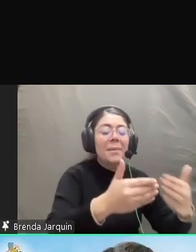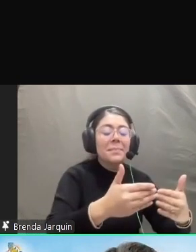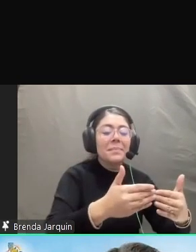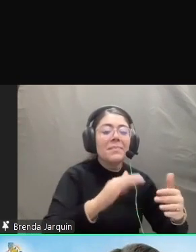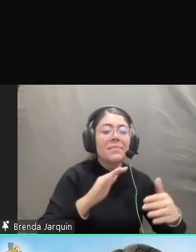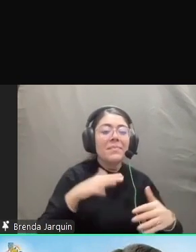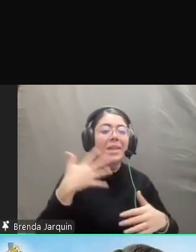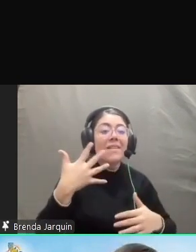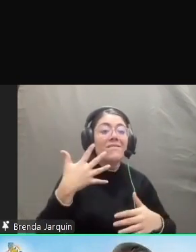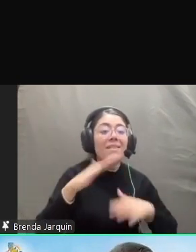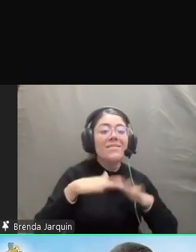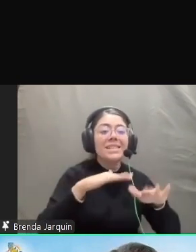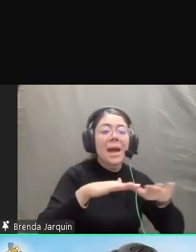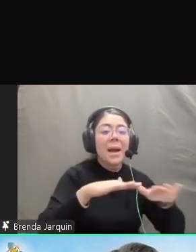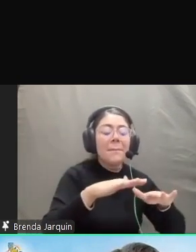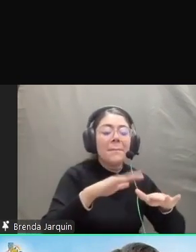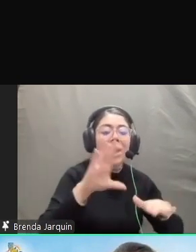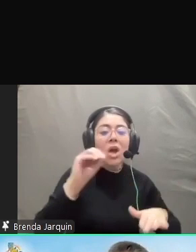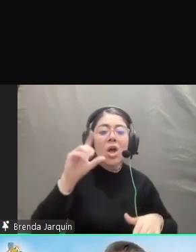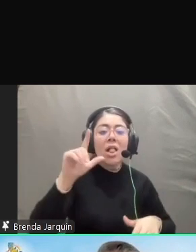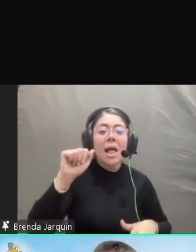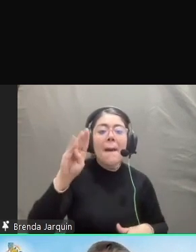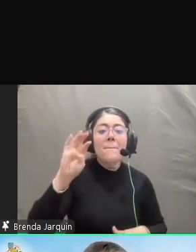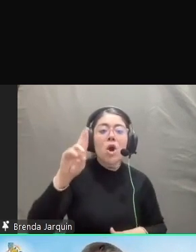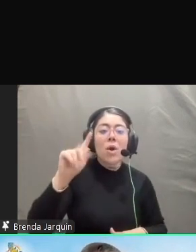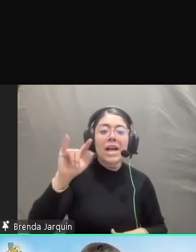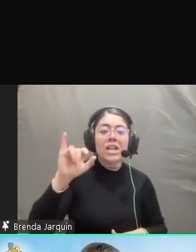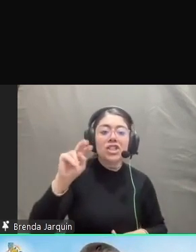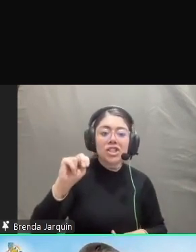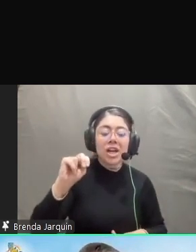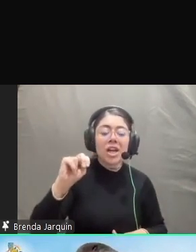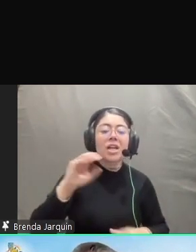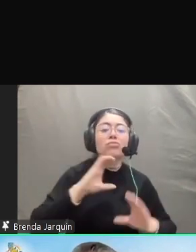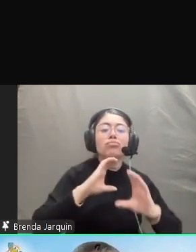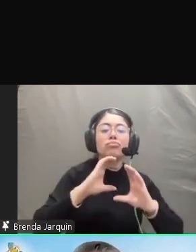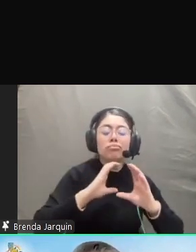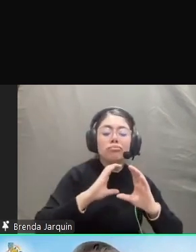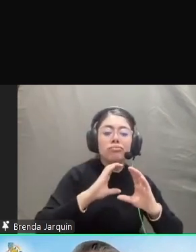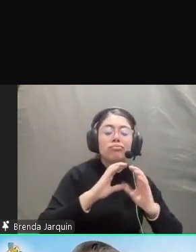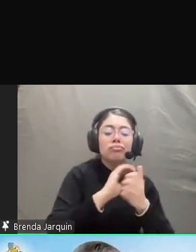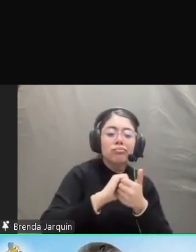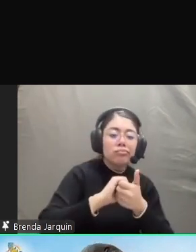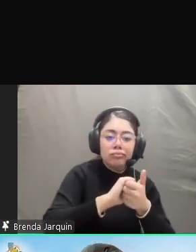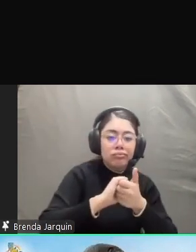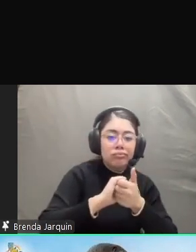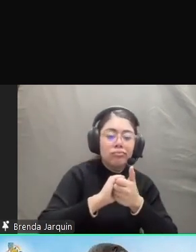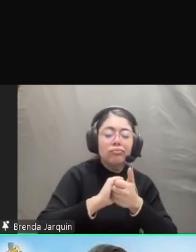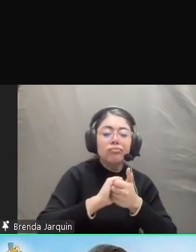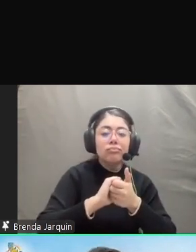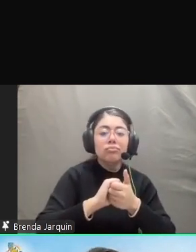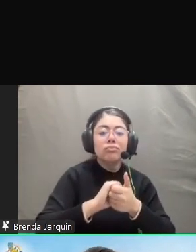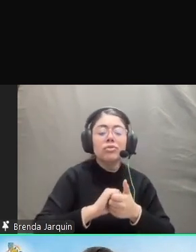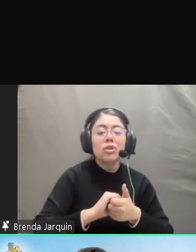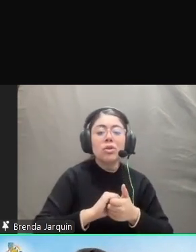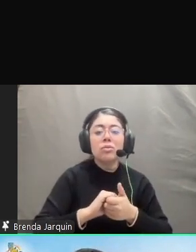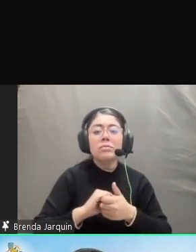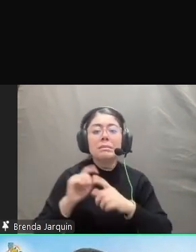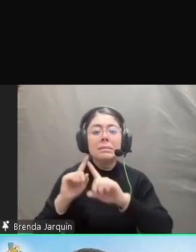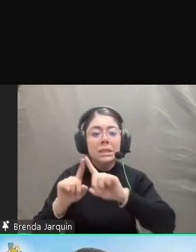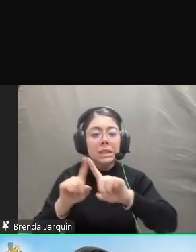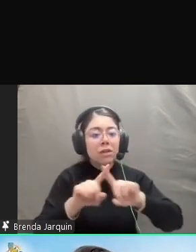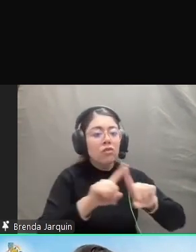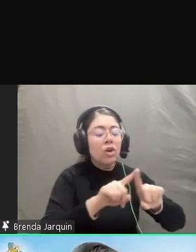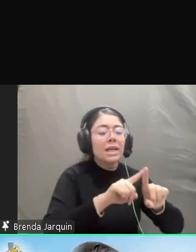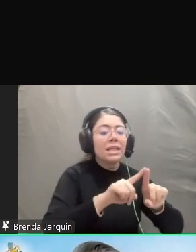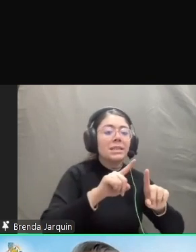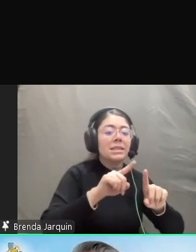what were included. Thank you, Heather. So each of these 5 steps has individual steps